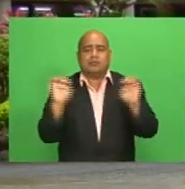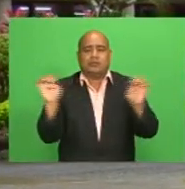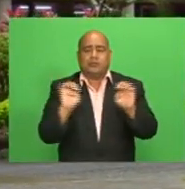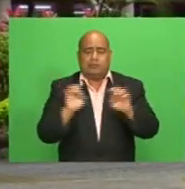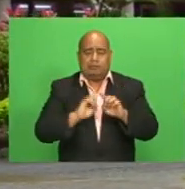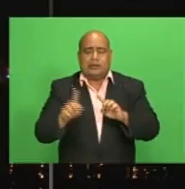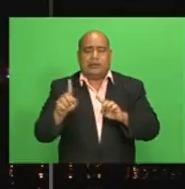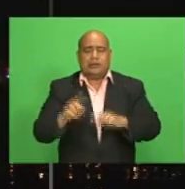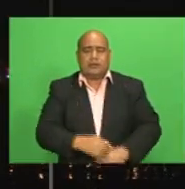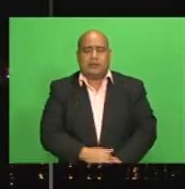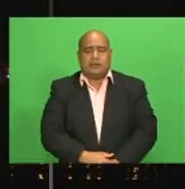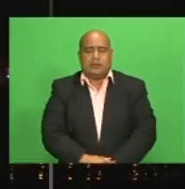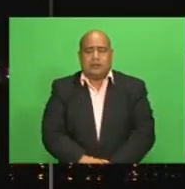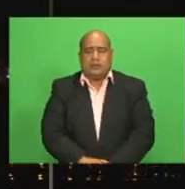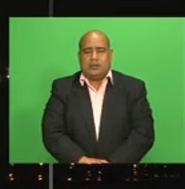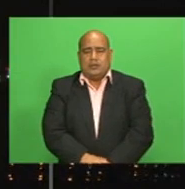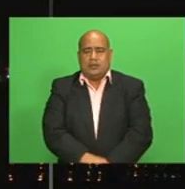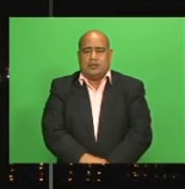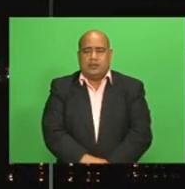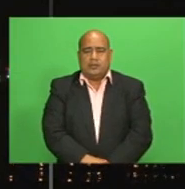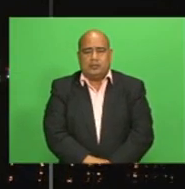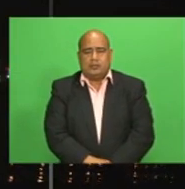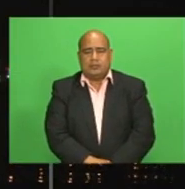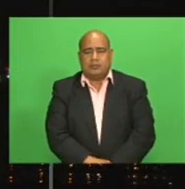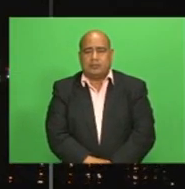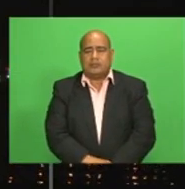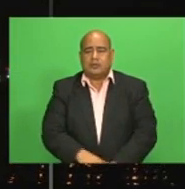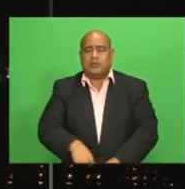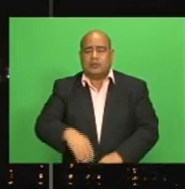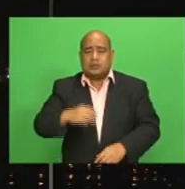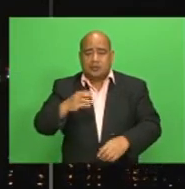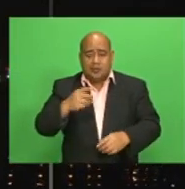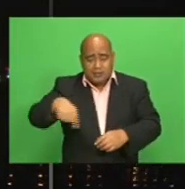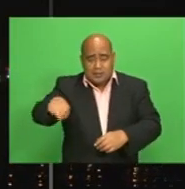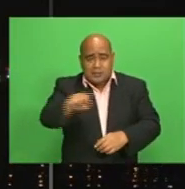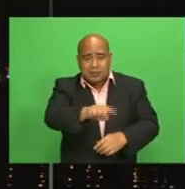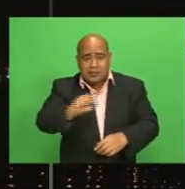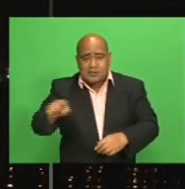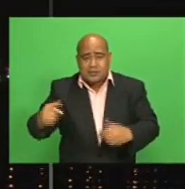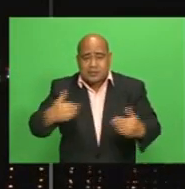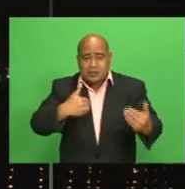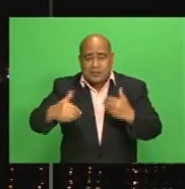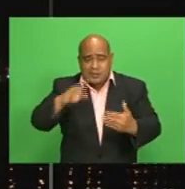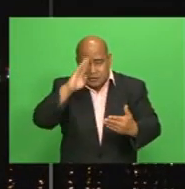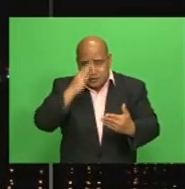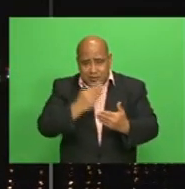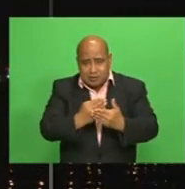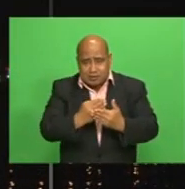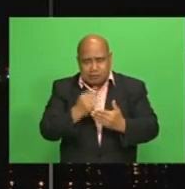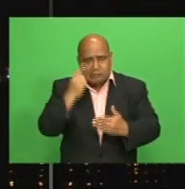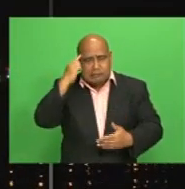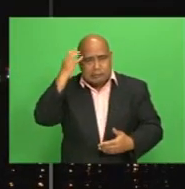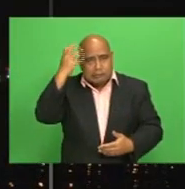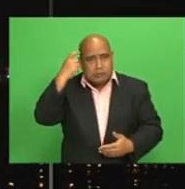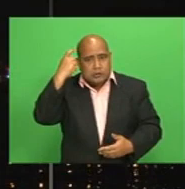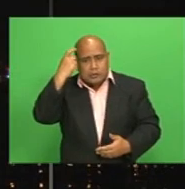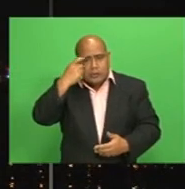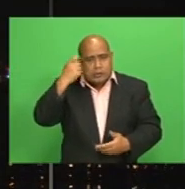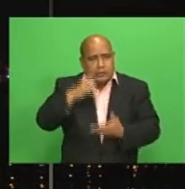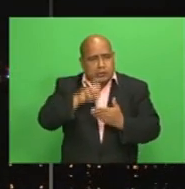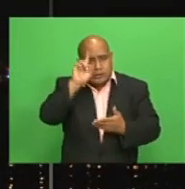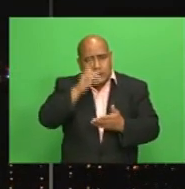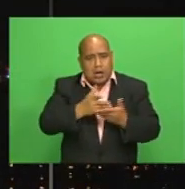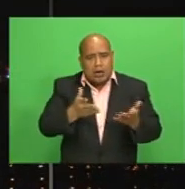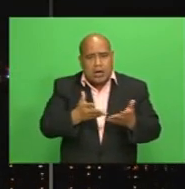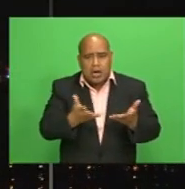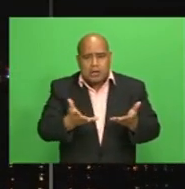FBC News. Meanwhile, some students at the University of the South Pacific are more concerned with their education than the debacle occurring